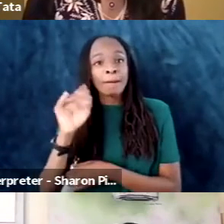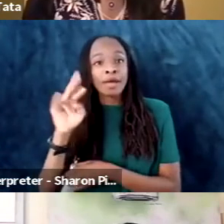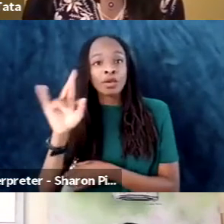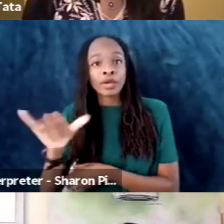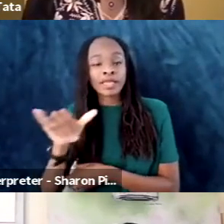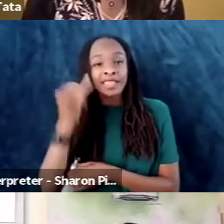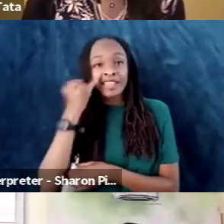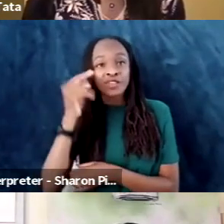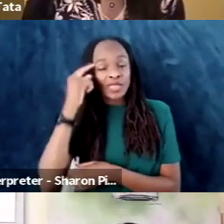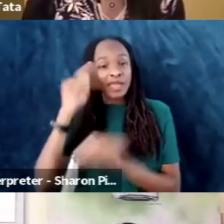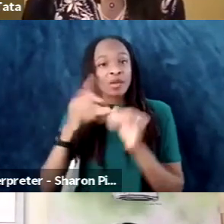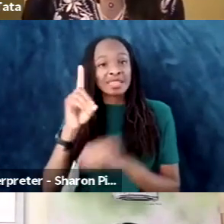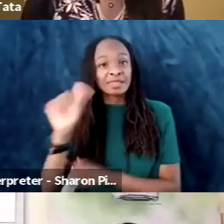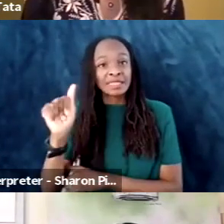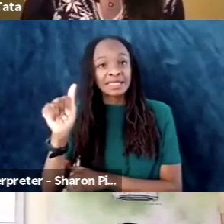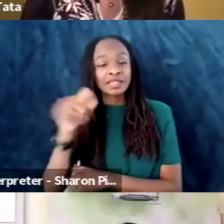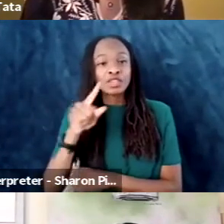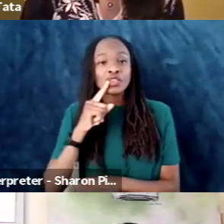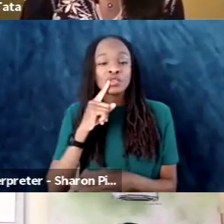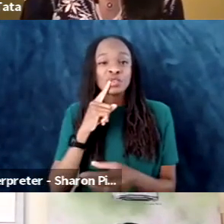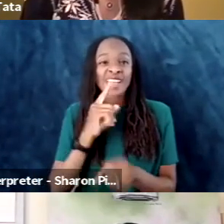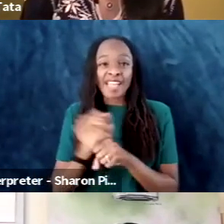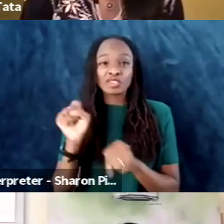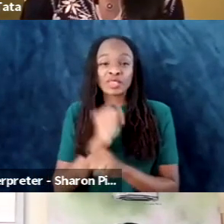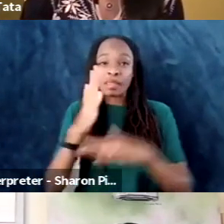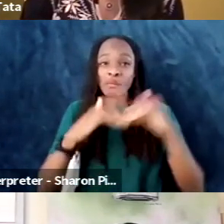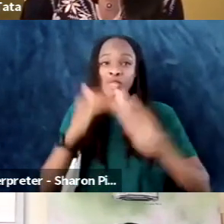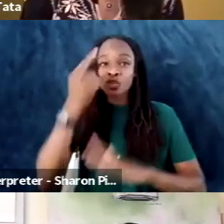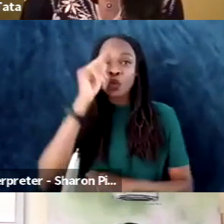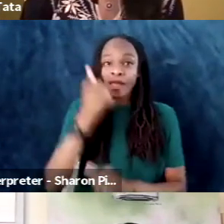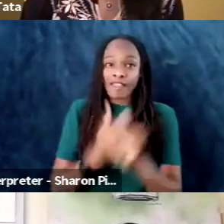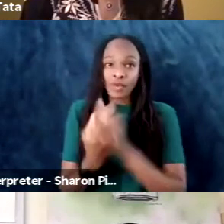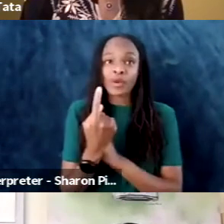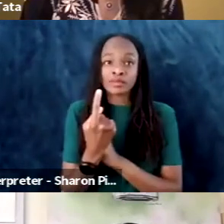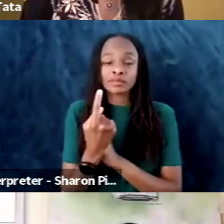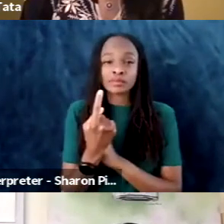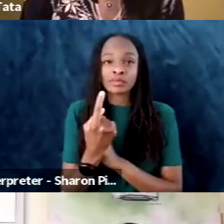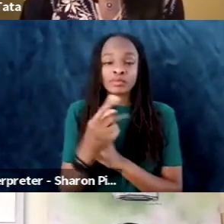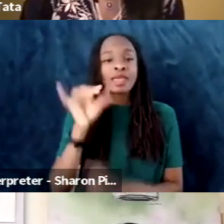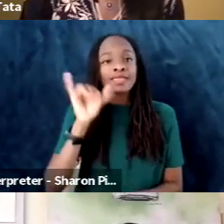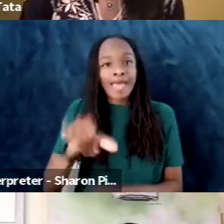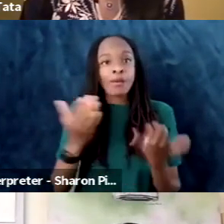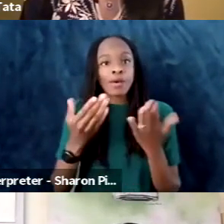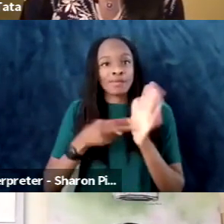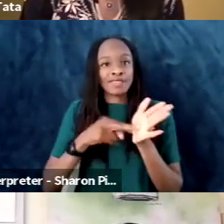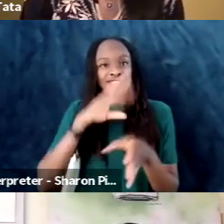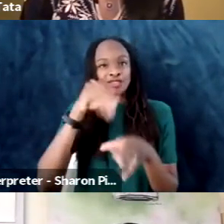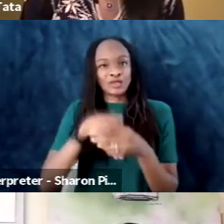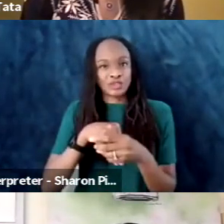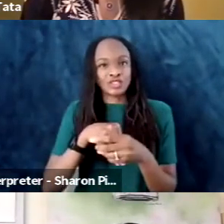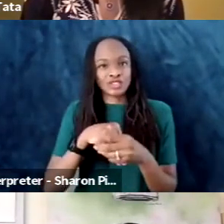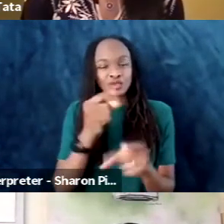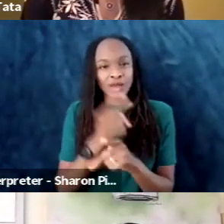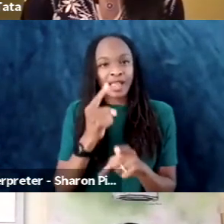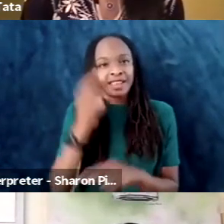for example, you end up actually building for everyone, right? And that's what inclusion is, right? If you just think